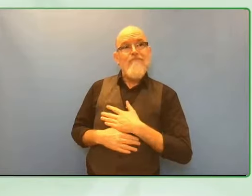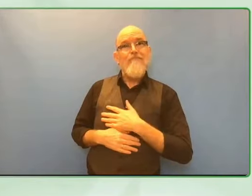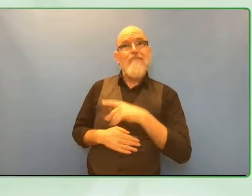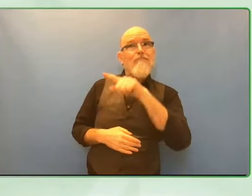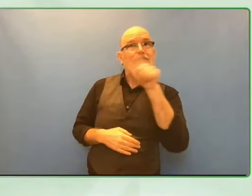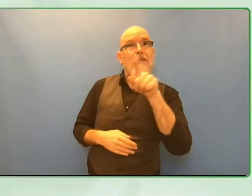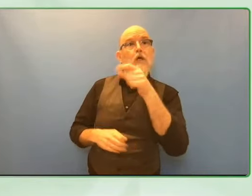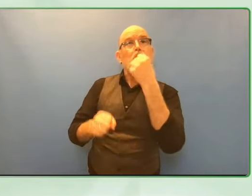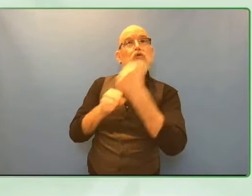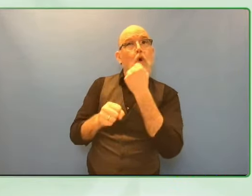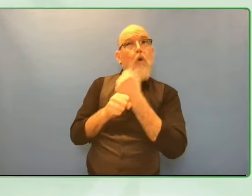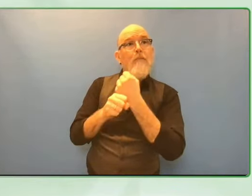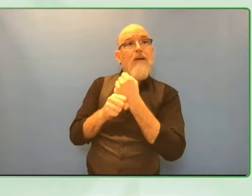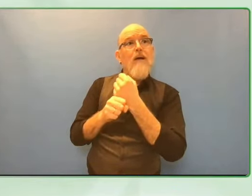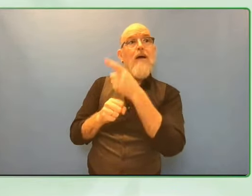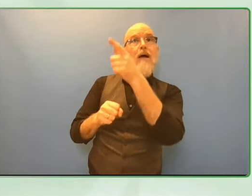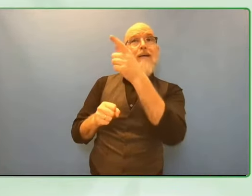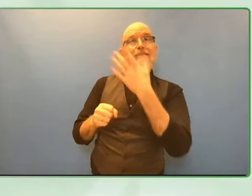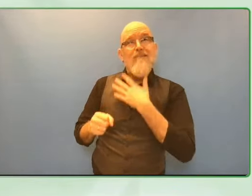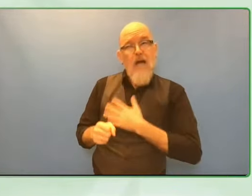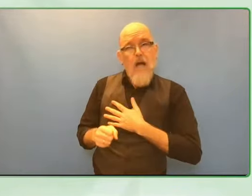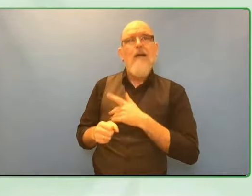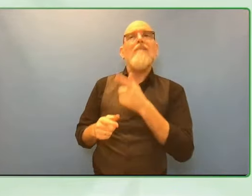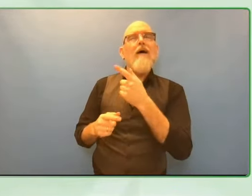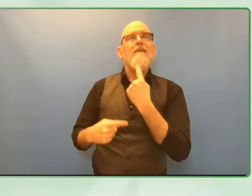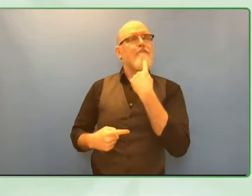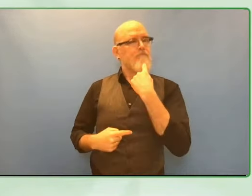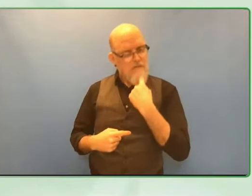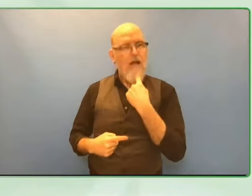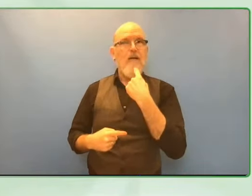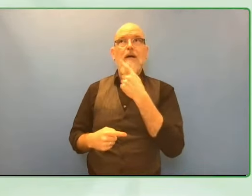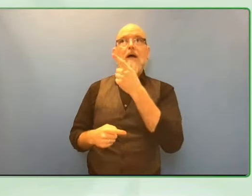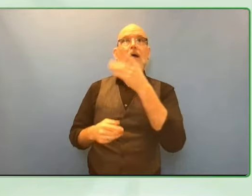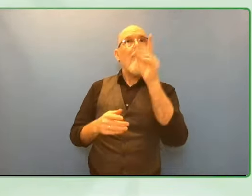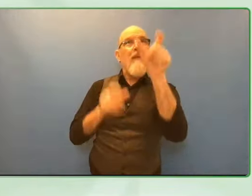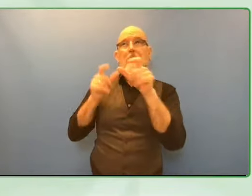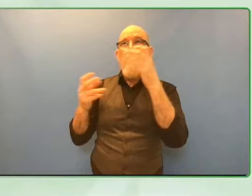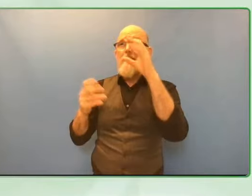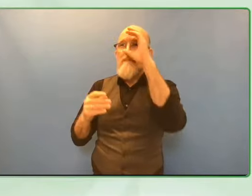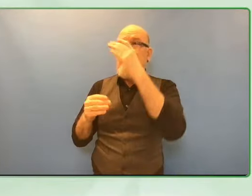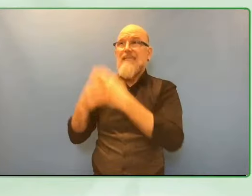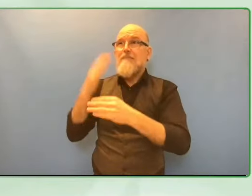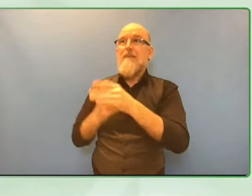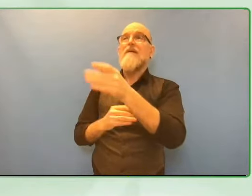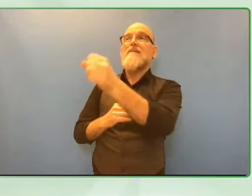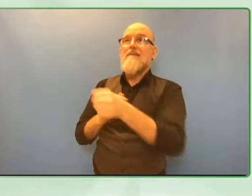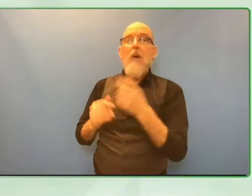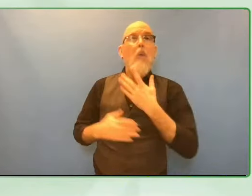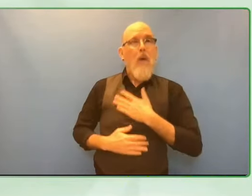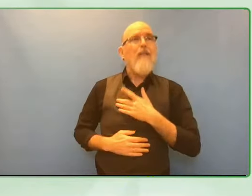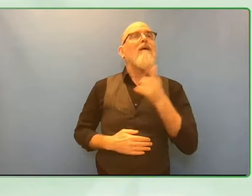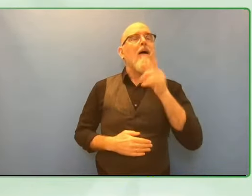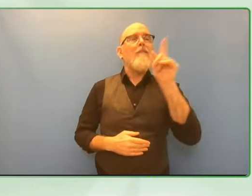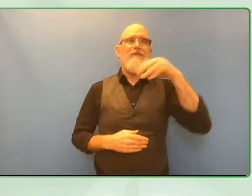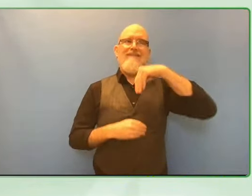is motivation. Motivation for all the people out there who want to be part of